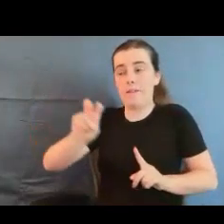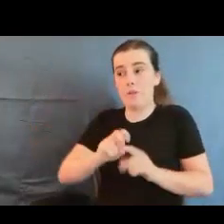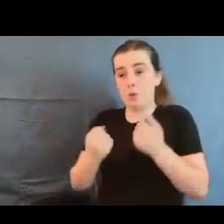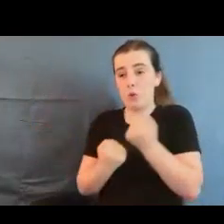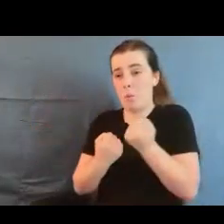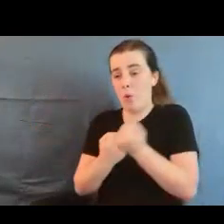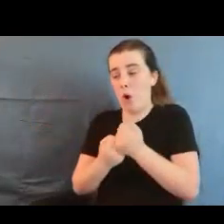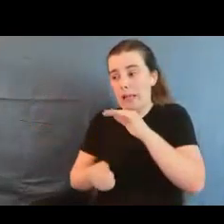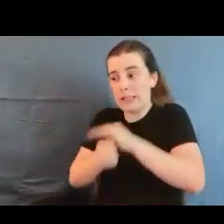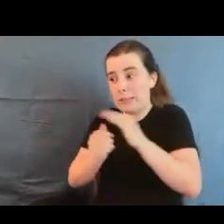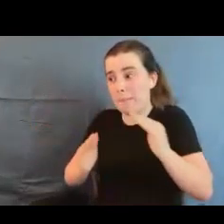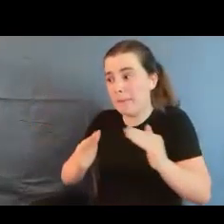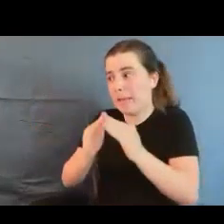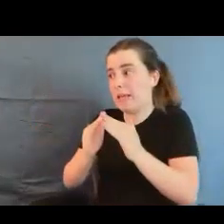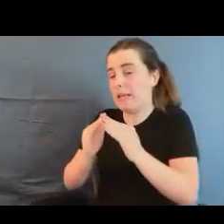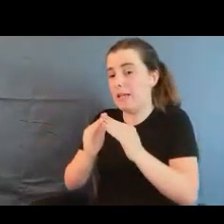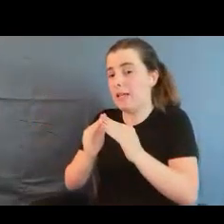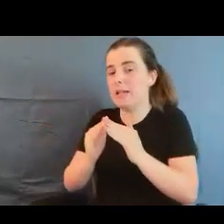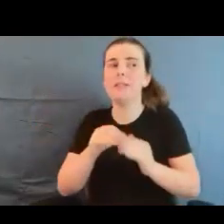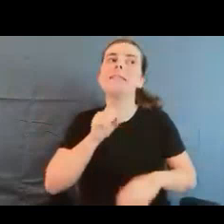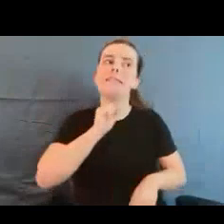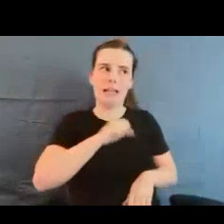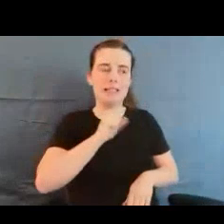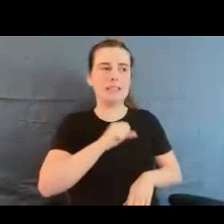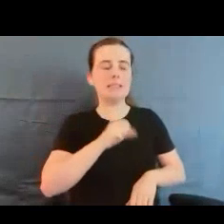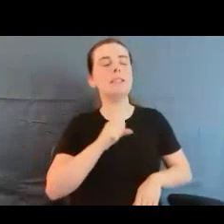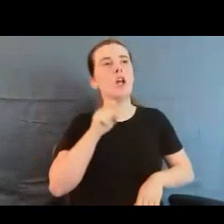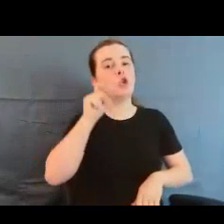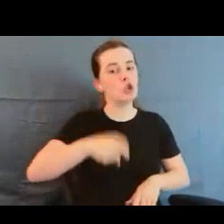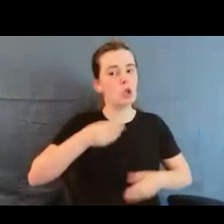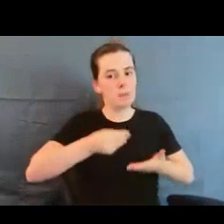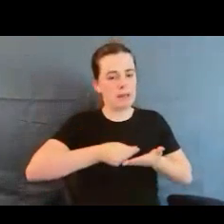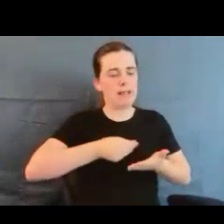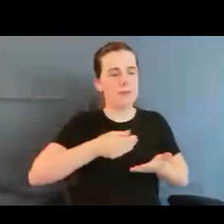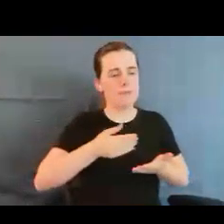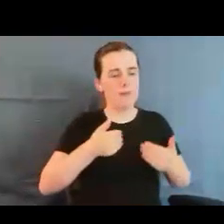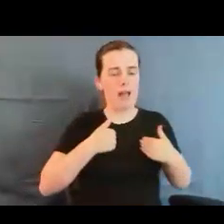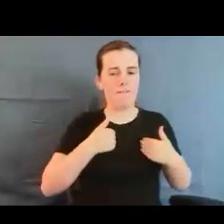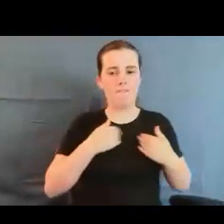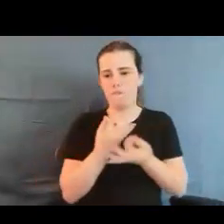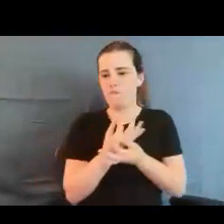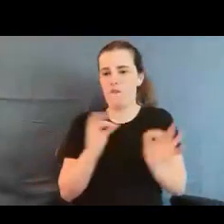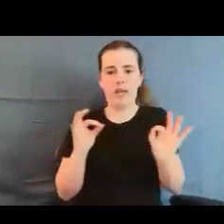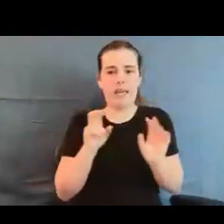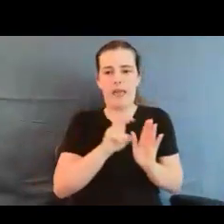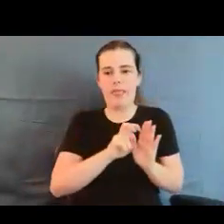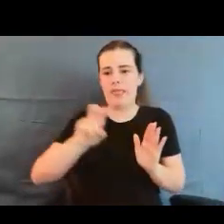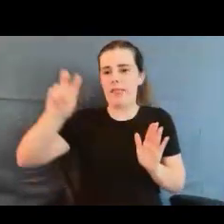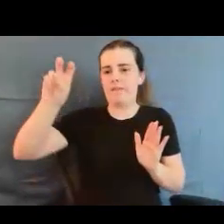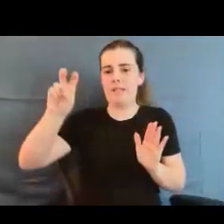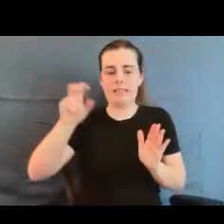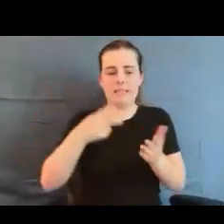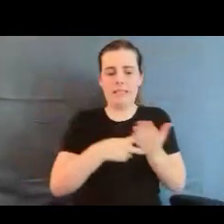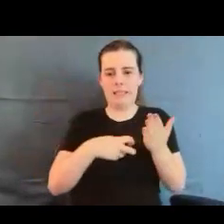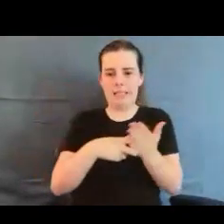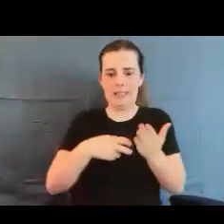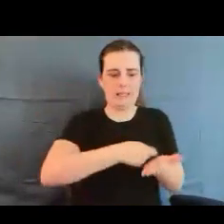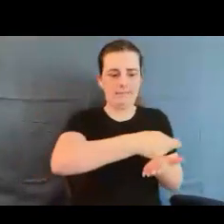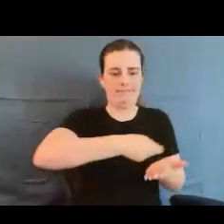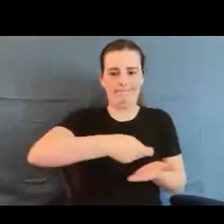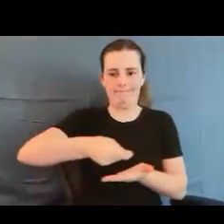crew? Yes, they should be handing out free lift tickets at the start.